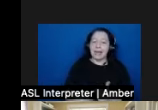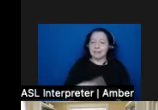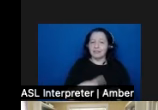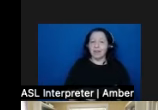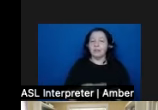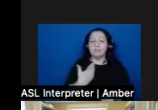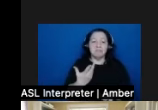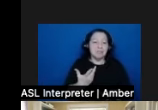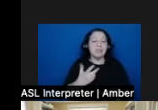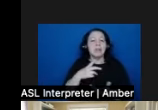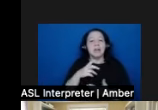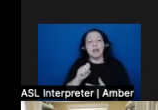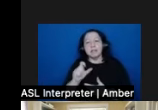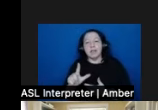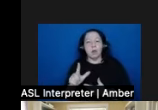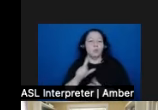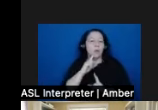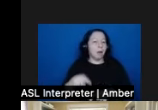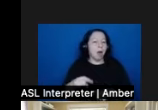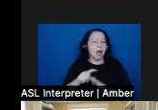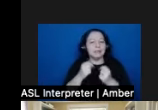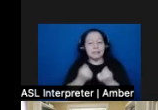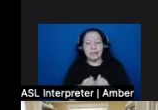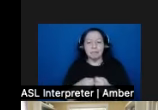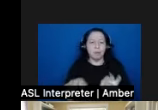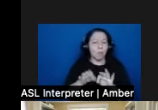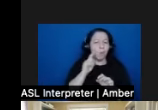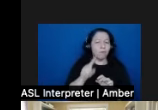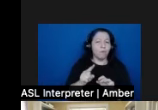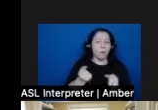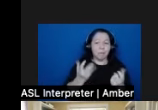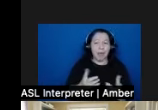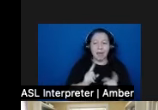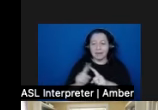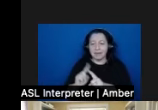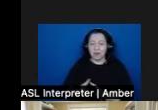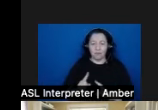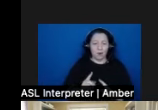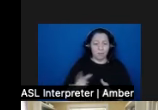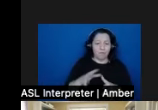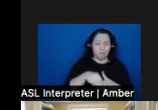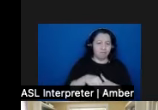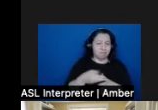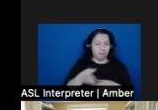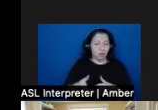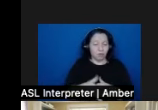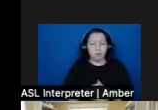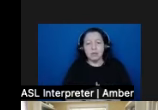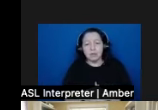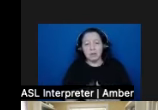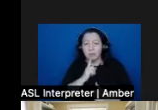sexual response teams and the importance of having a multidisciplinary response. And so I really think that is crucial in having those